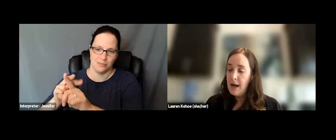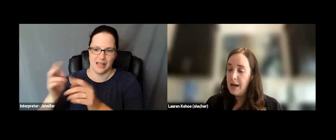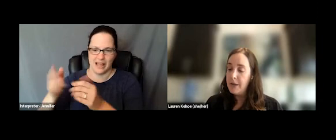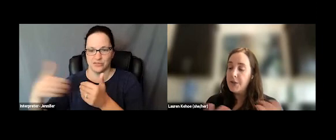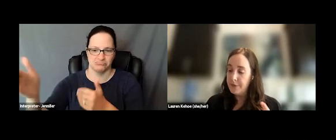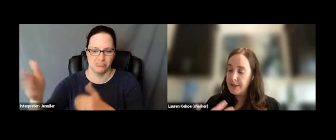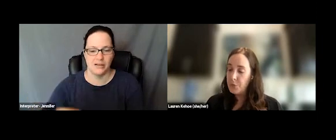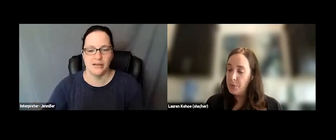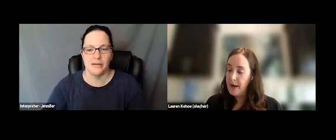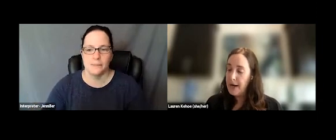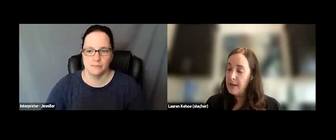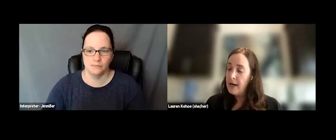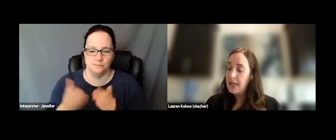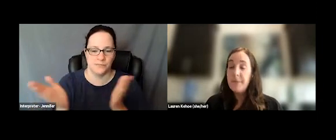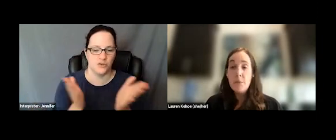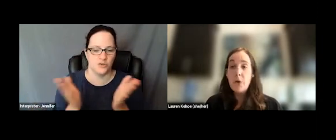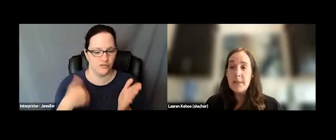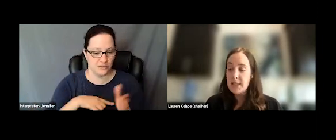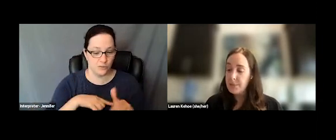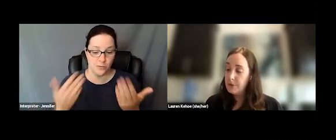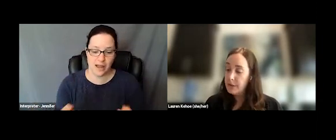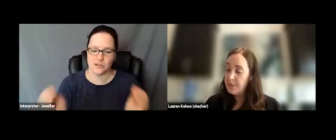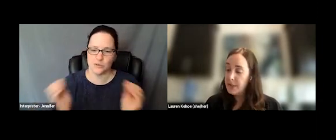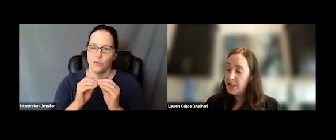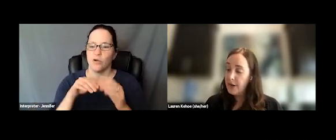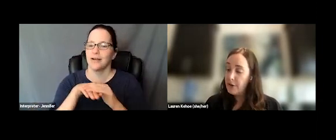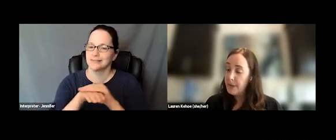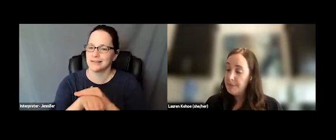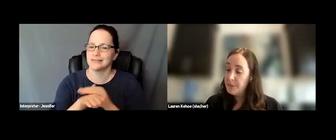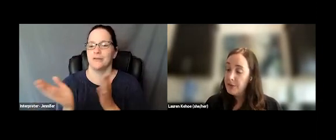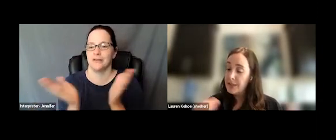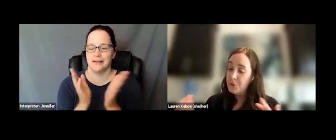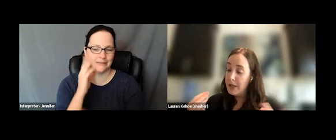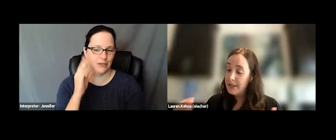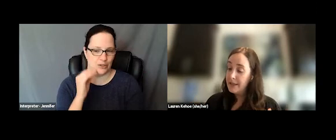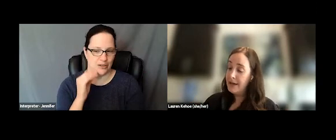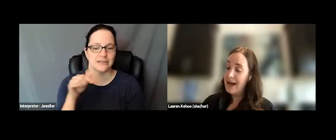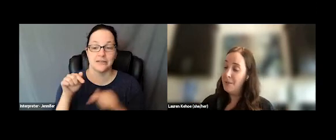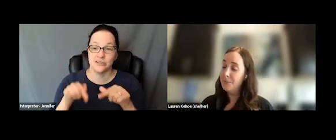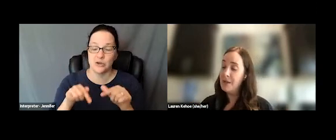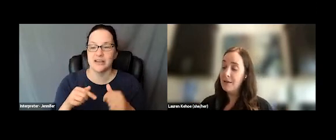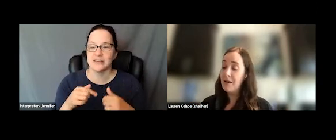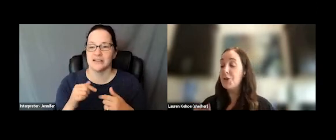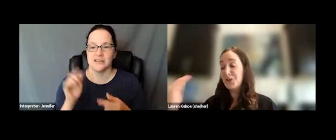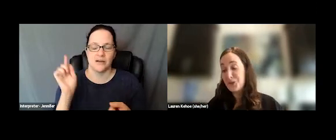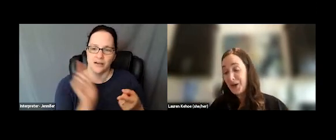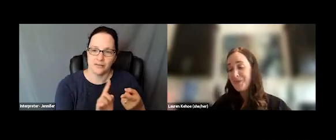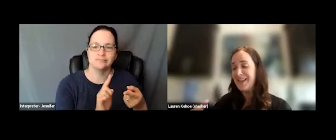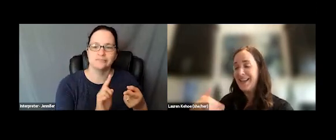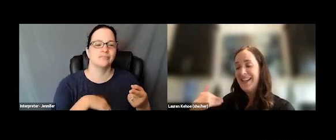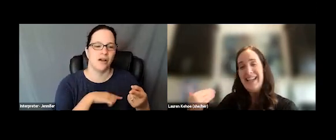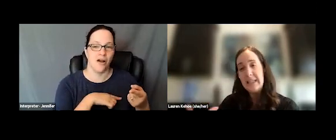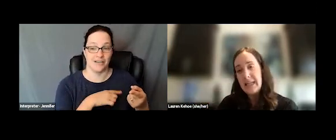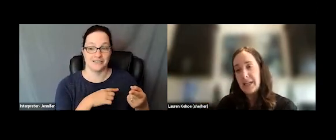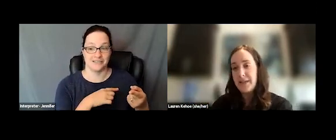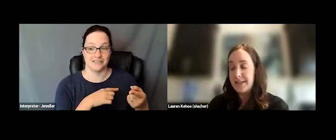librarianship and the services we provide to make a more accessible experience for everybody. So this avoids us also as well